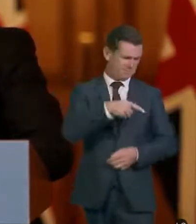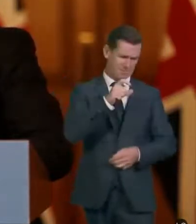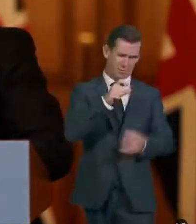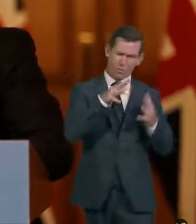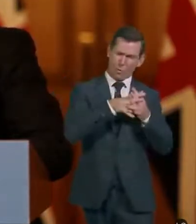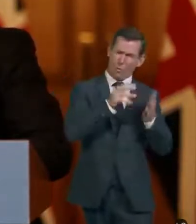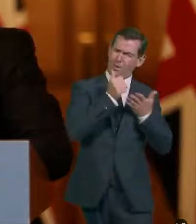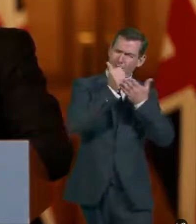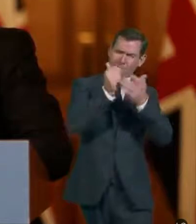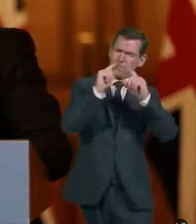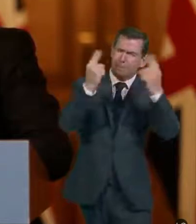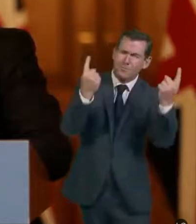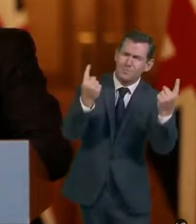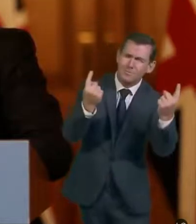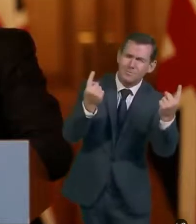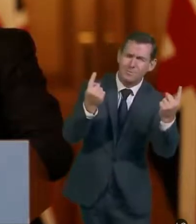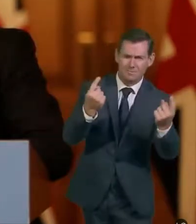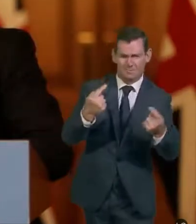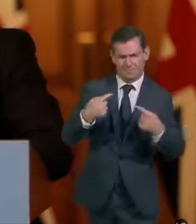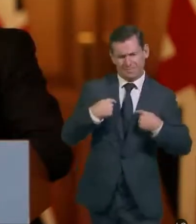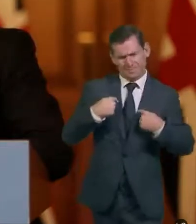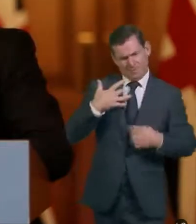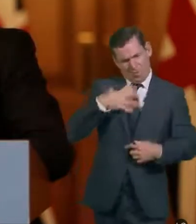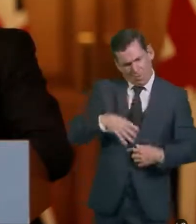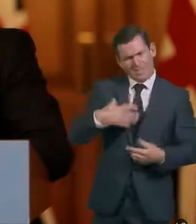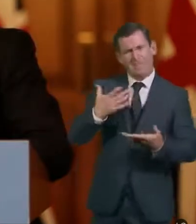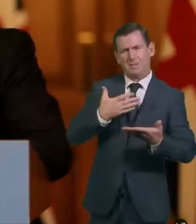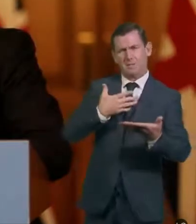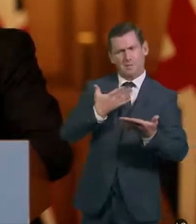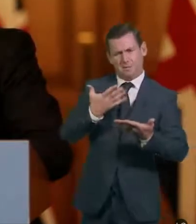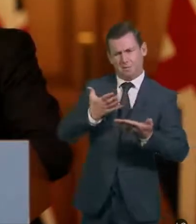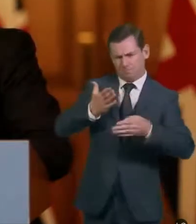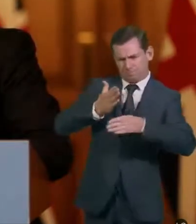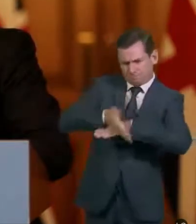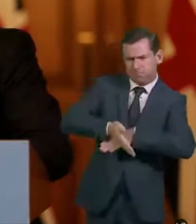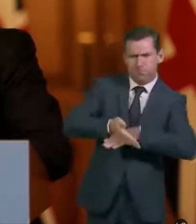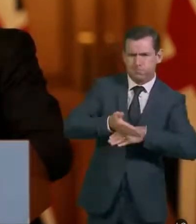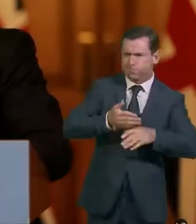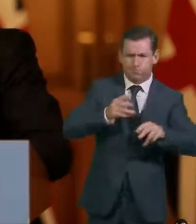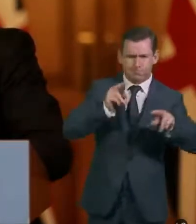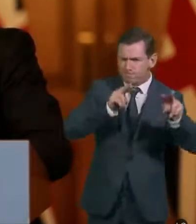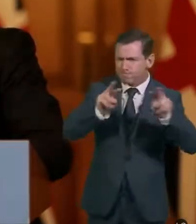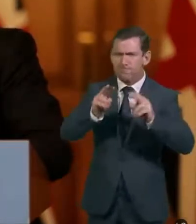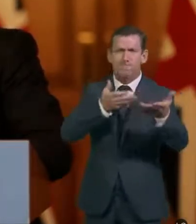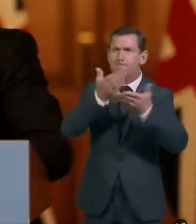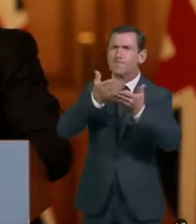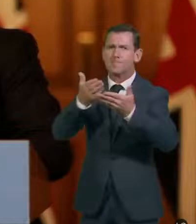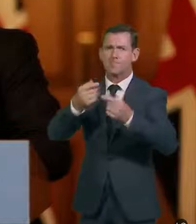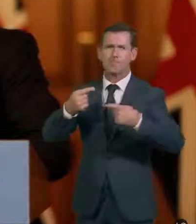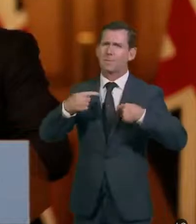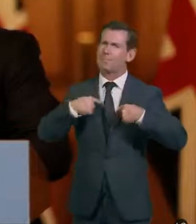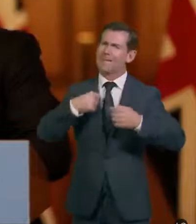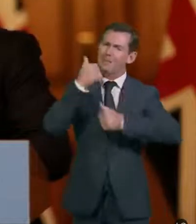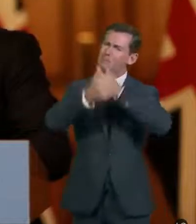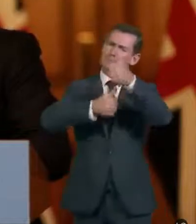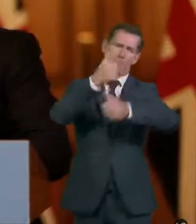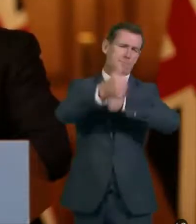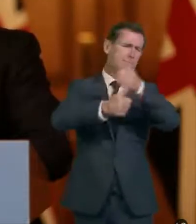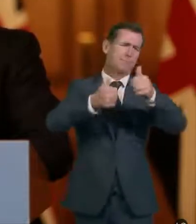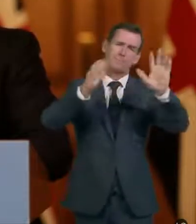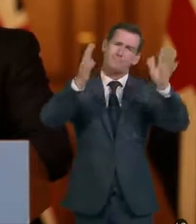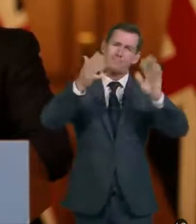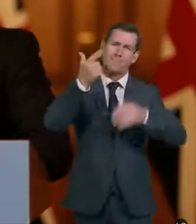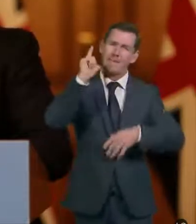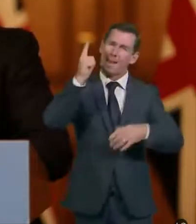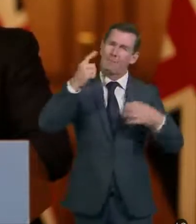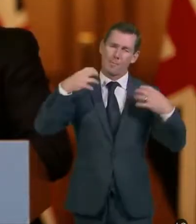our friends across all those regions. And I pay tribute particularly to Liverpool City Region,